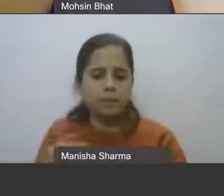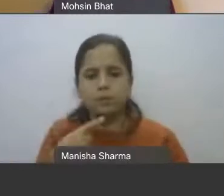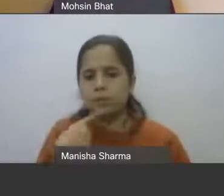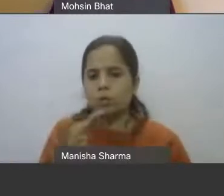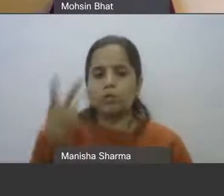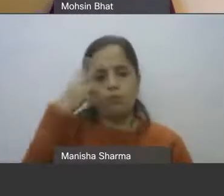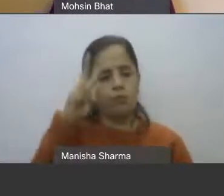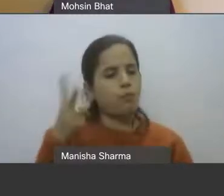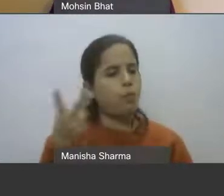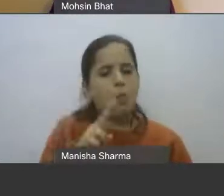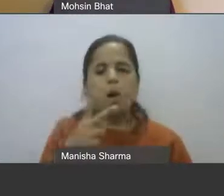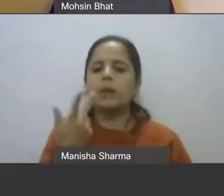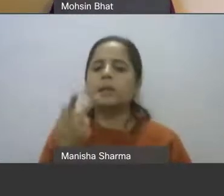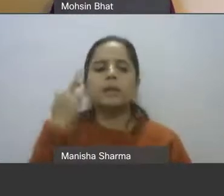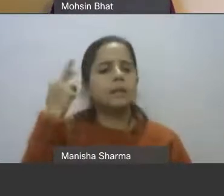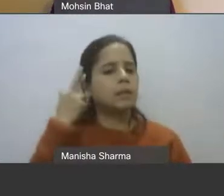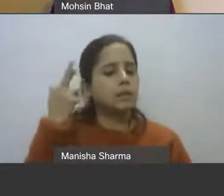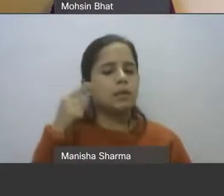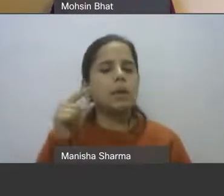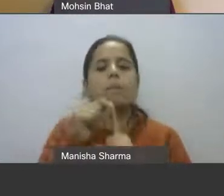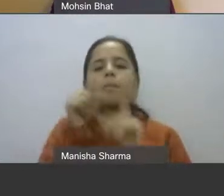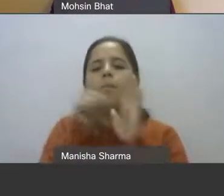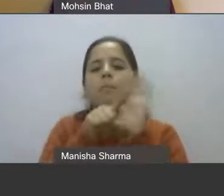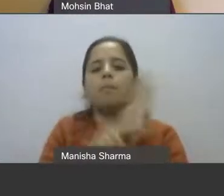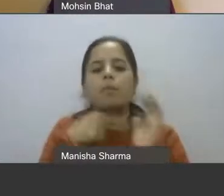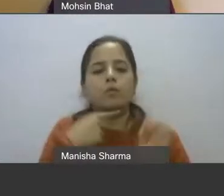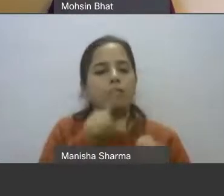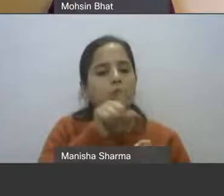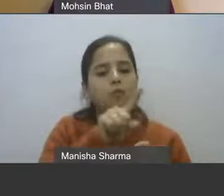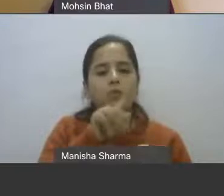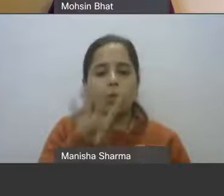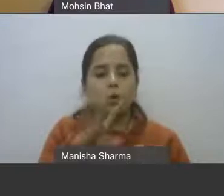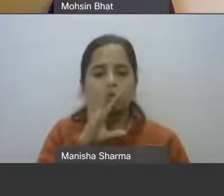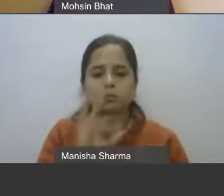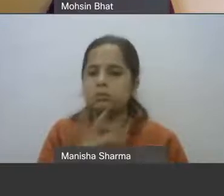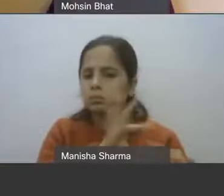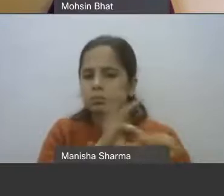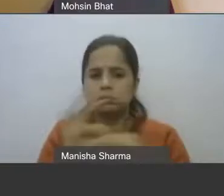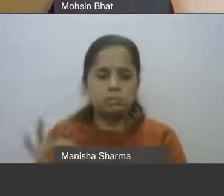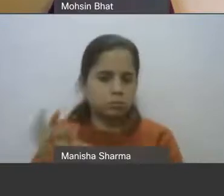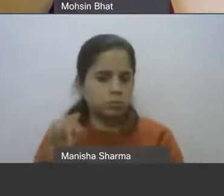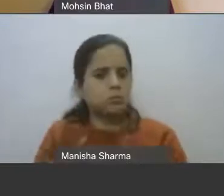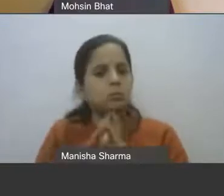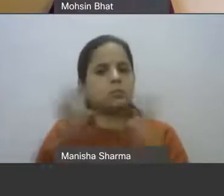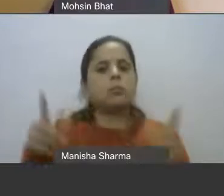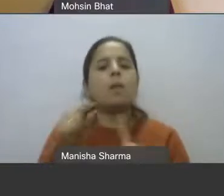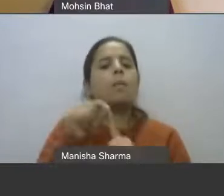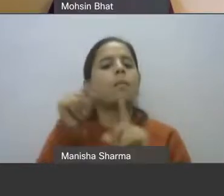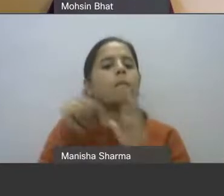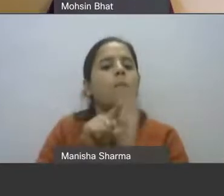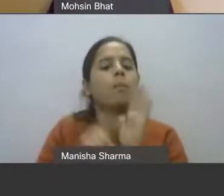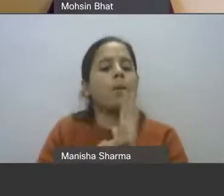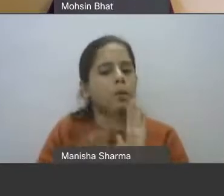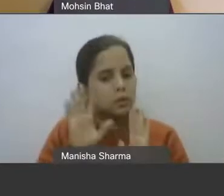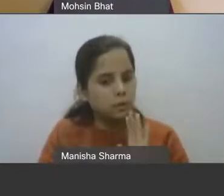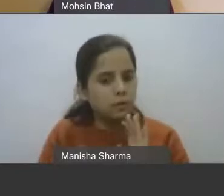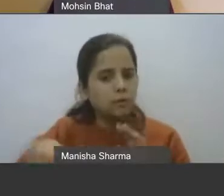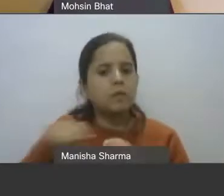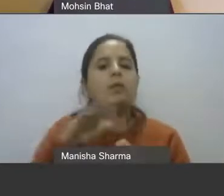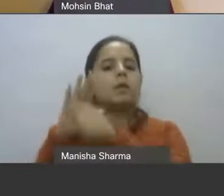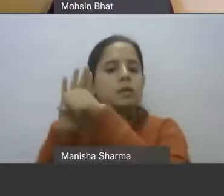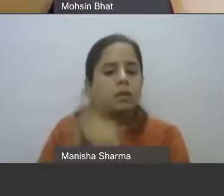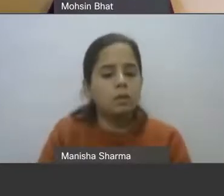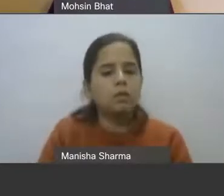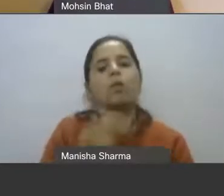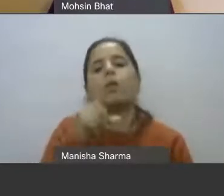both for reasons that Tulsi mentioned, which is that 14 is deeply integrated with the larger policy of non-discrimination and 19 and